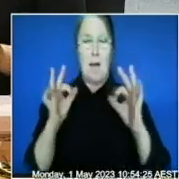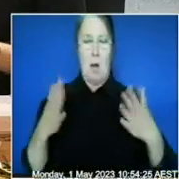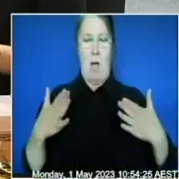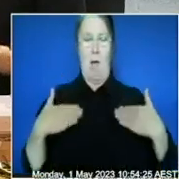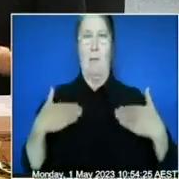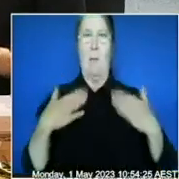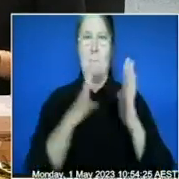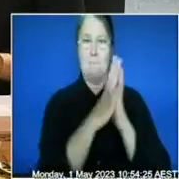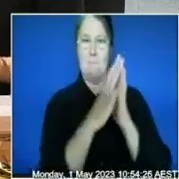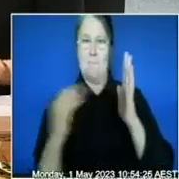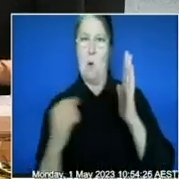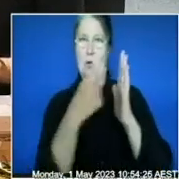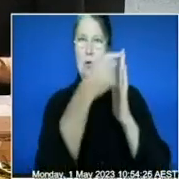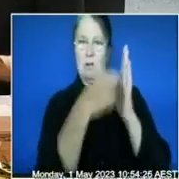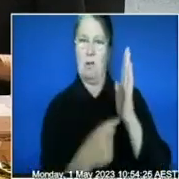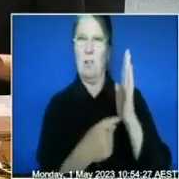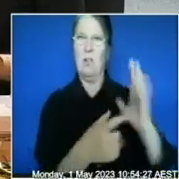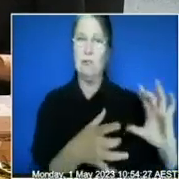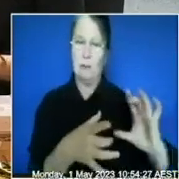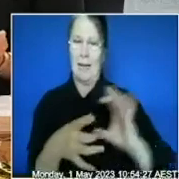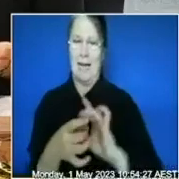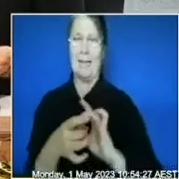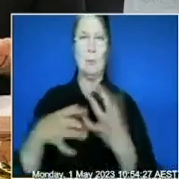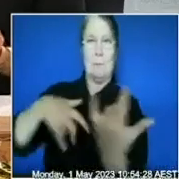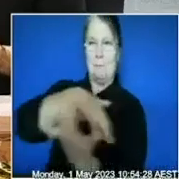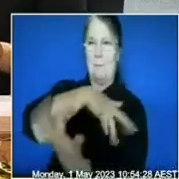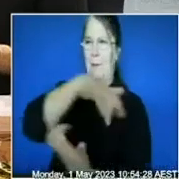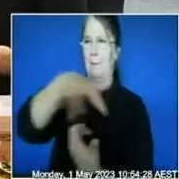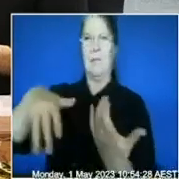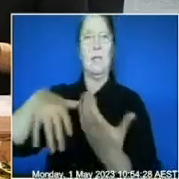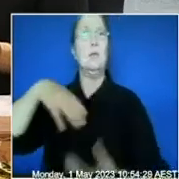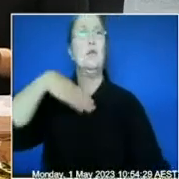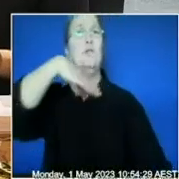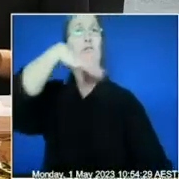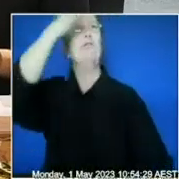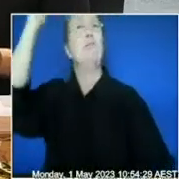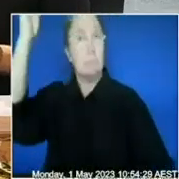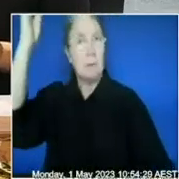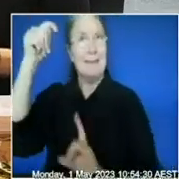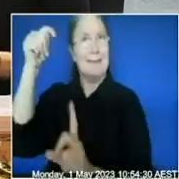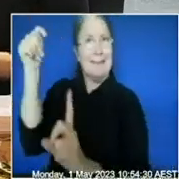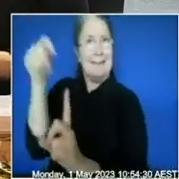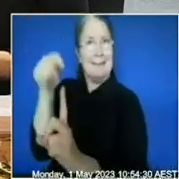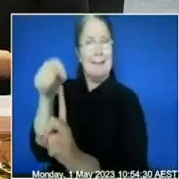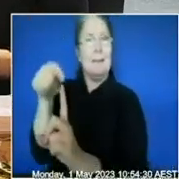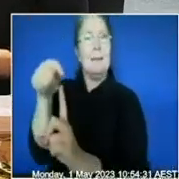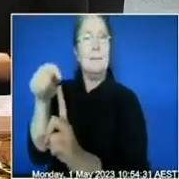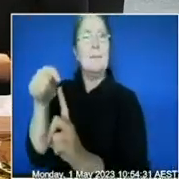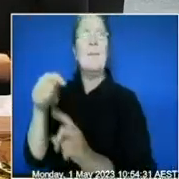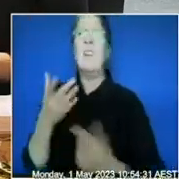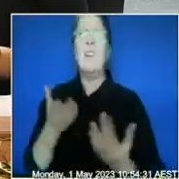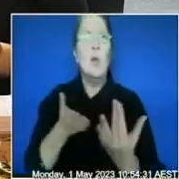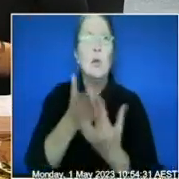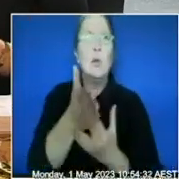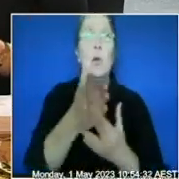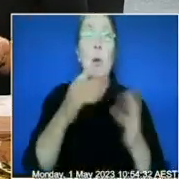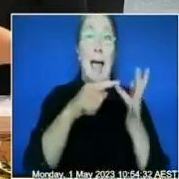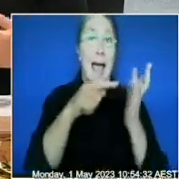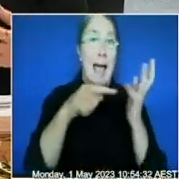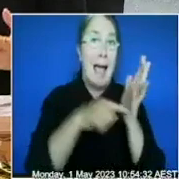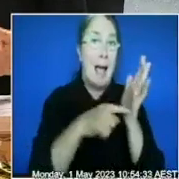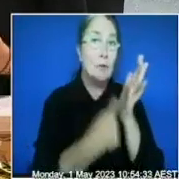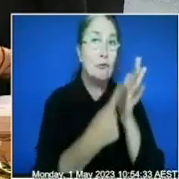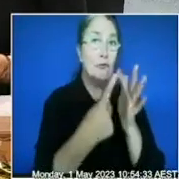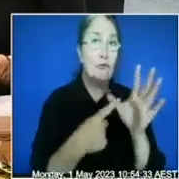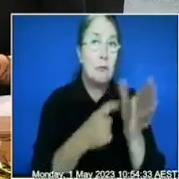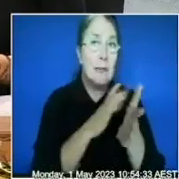services, so through outreach and through the sobering centres, there may be then access to other social services, but that the